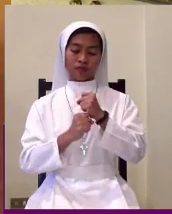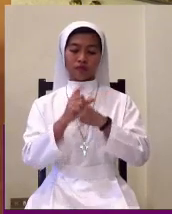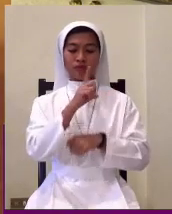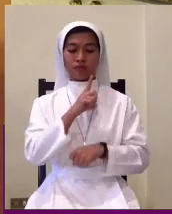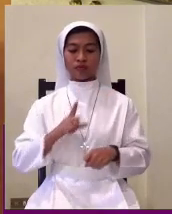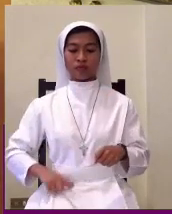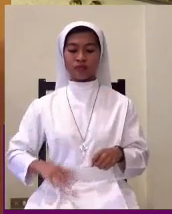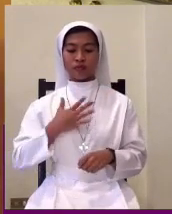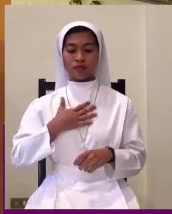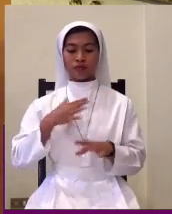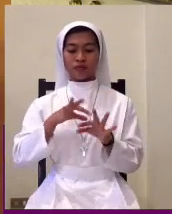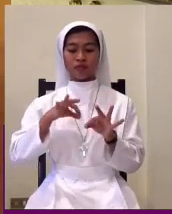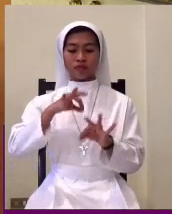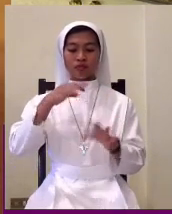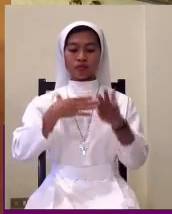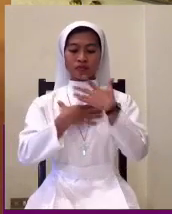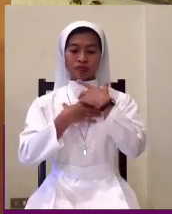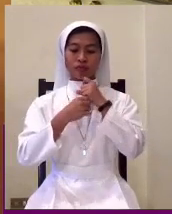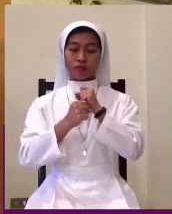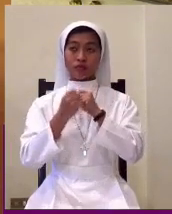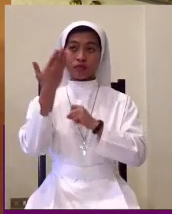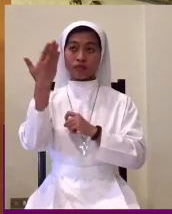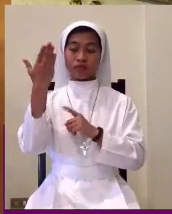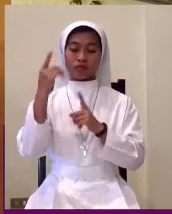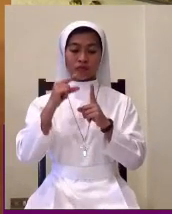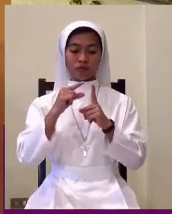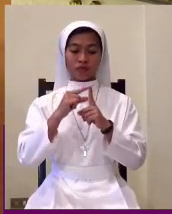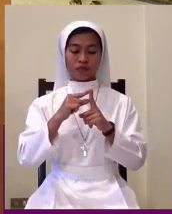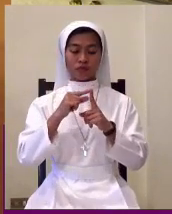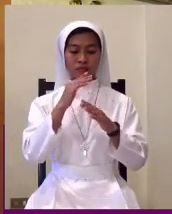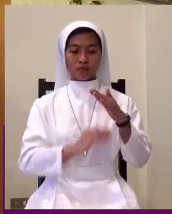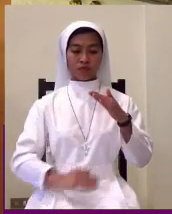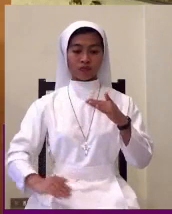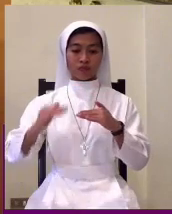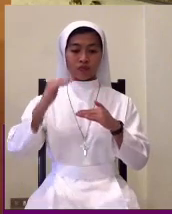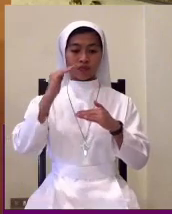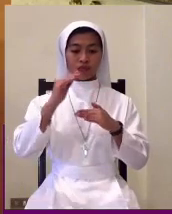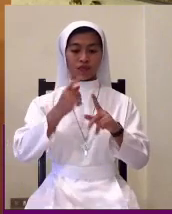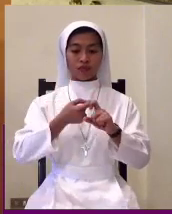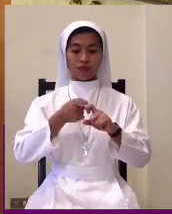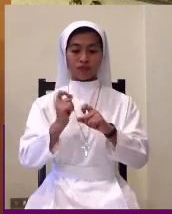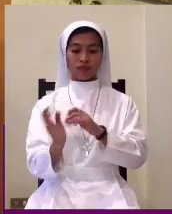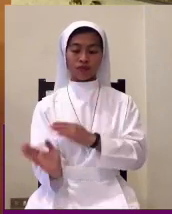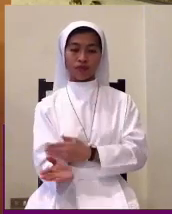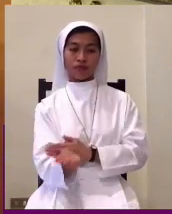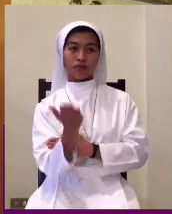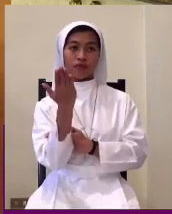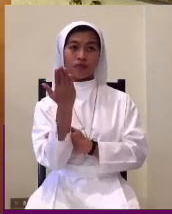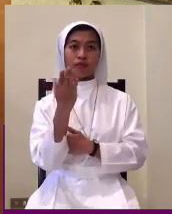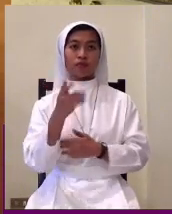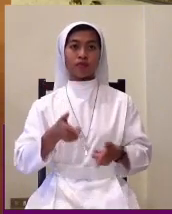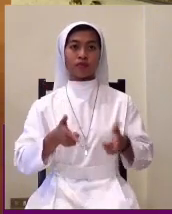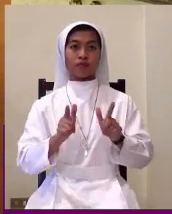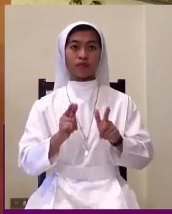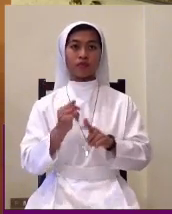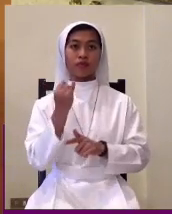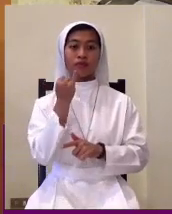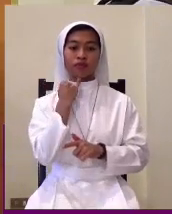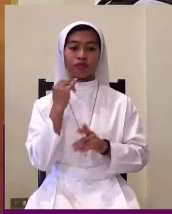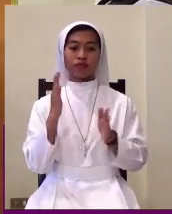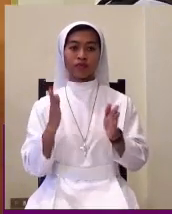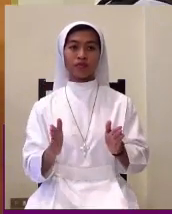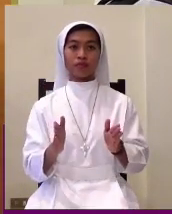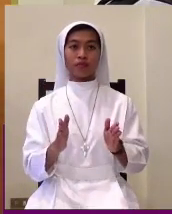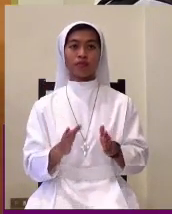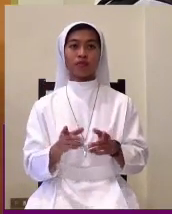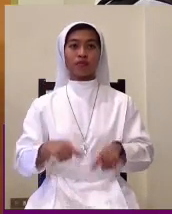word. More than sentinels wait for the dawn, let Israel wait for the Lord.